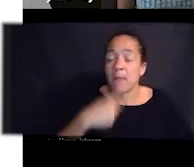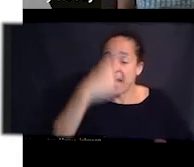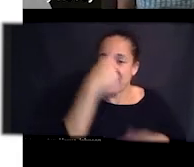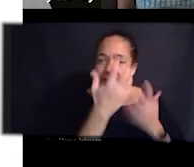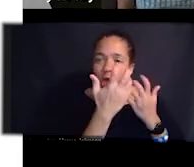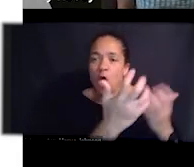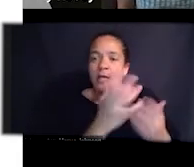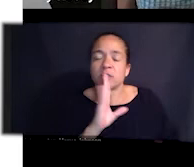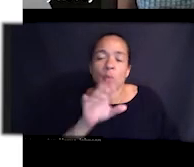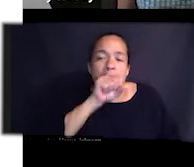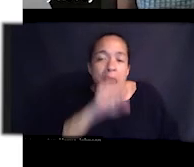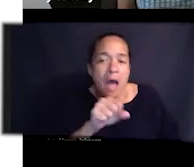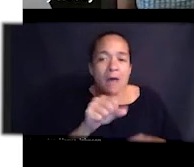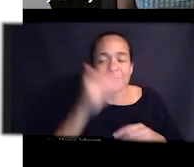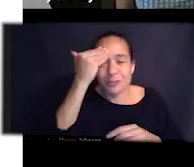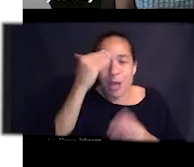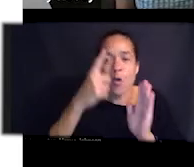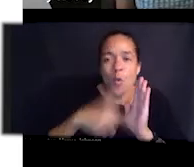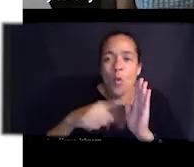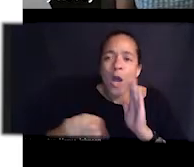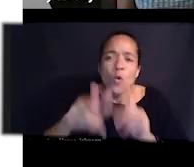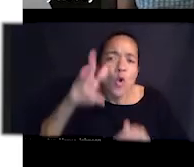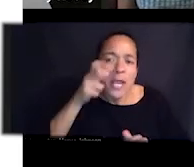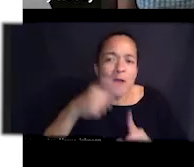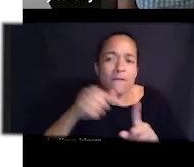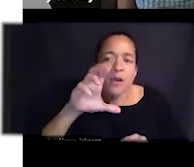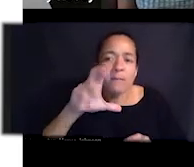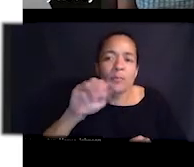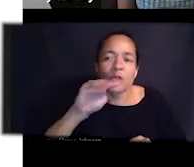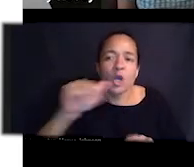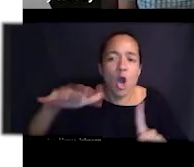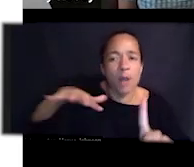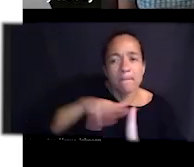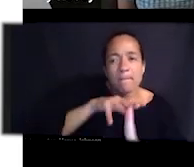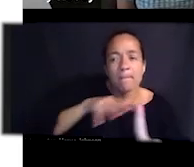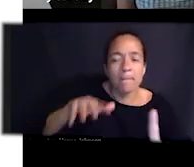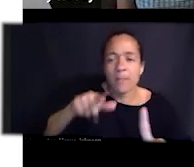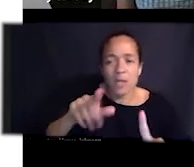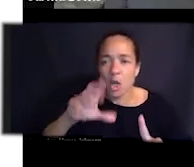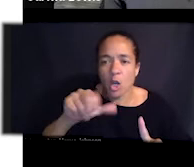didn't share with us directly, but things that, you know, kind of behind the scenes people were sharing with you.